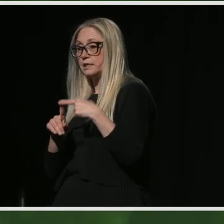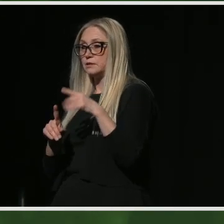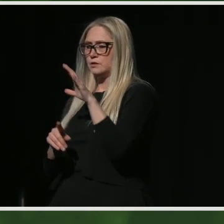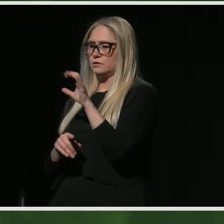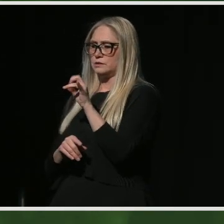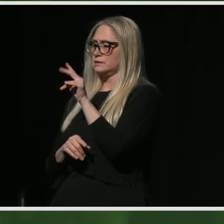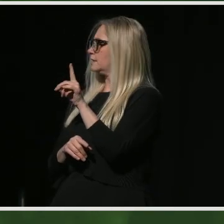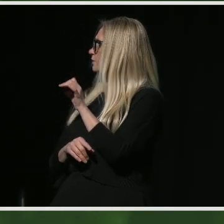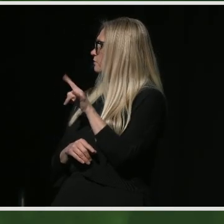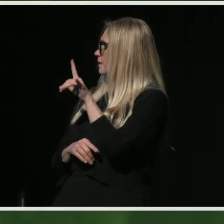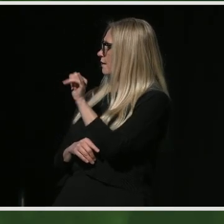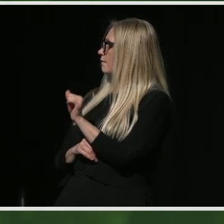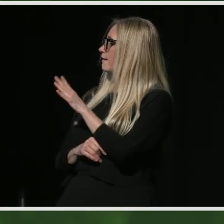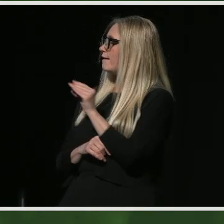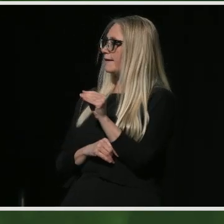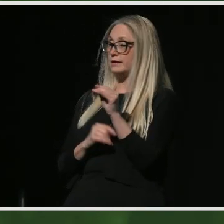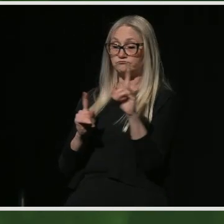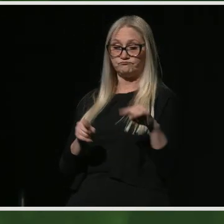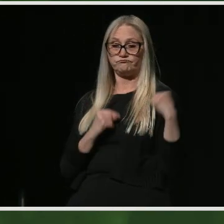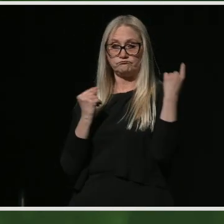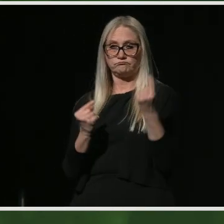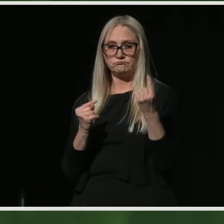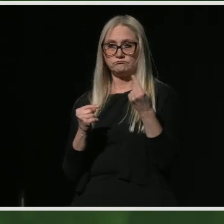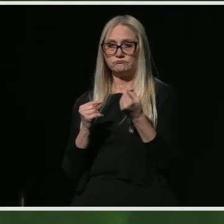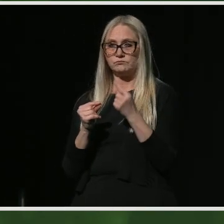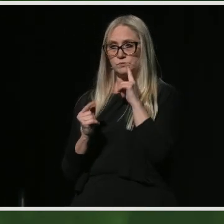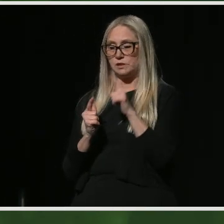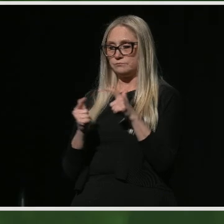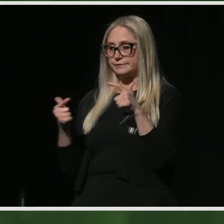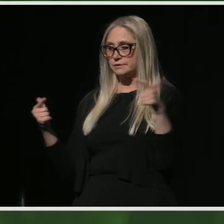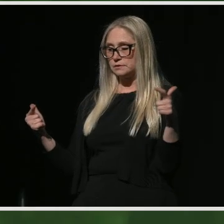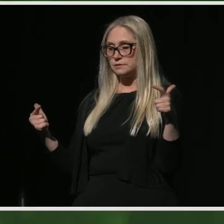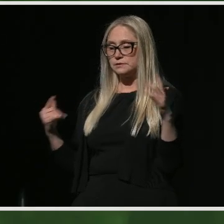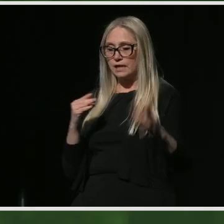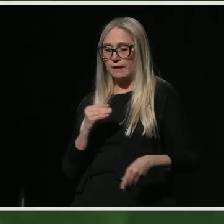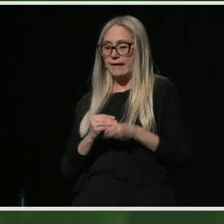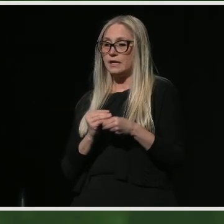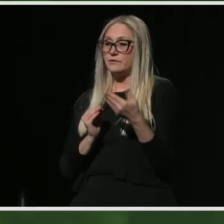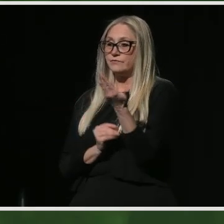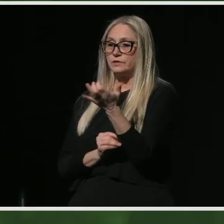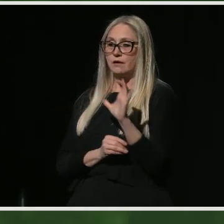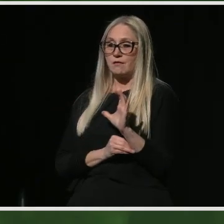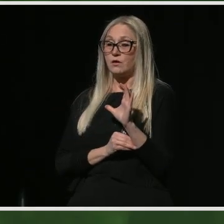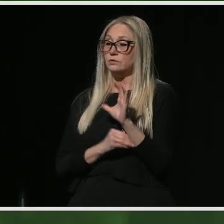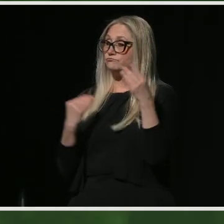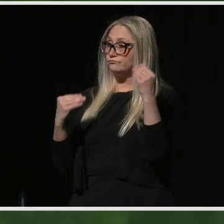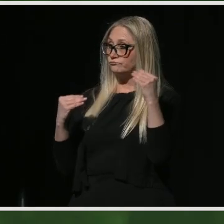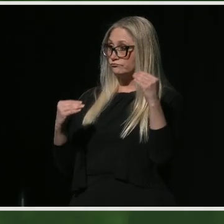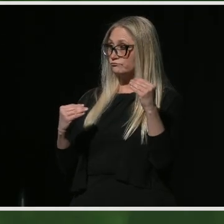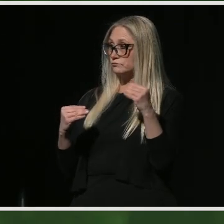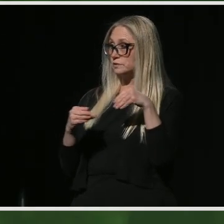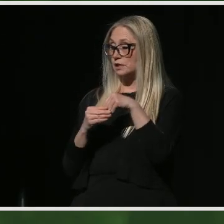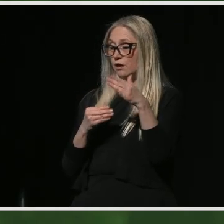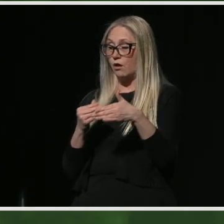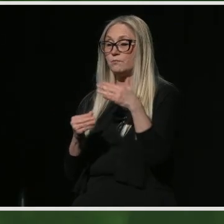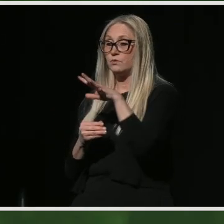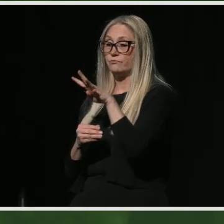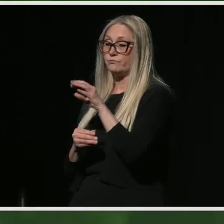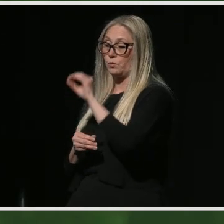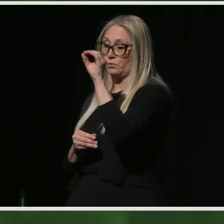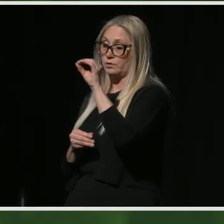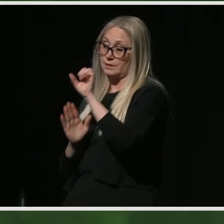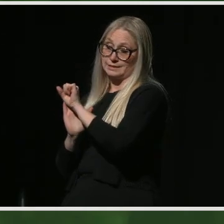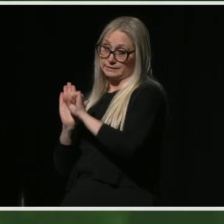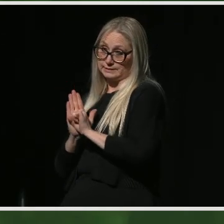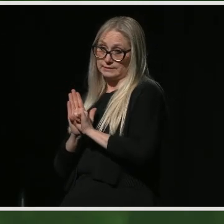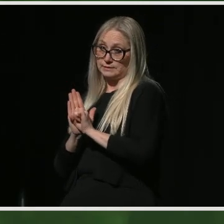But since then, we've grown our footprint considerably, adding 1,500 stores in nearly 40 states, with premier